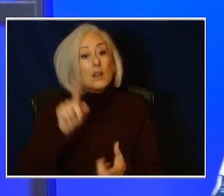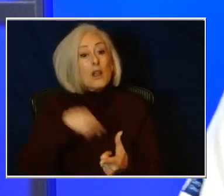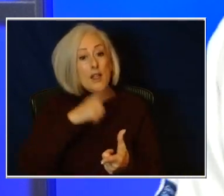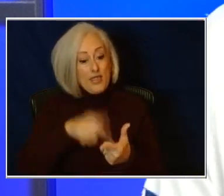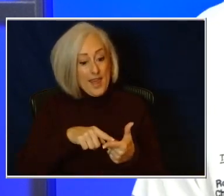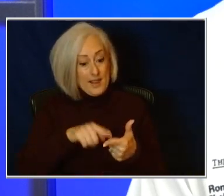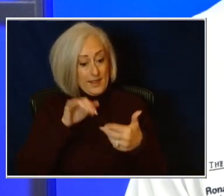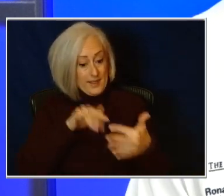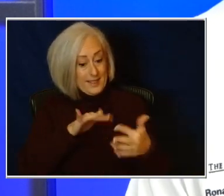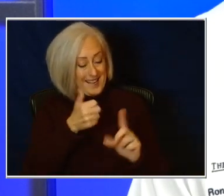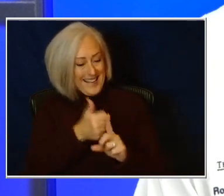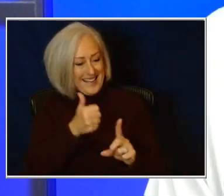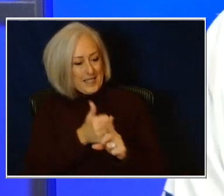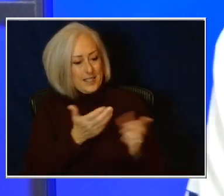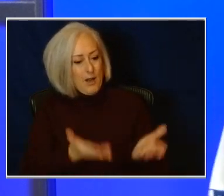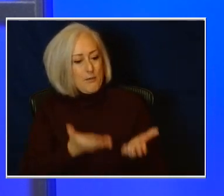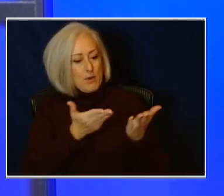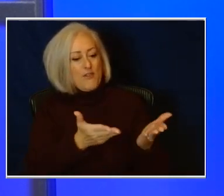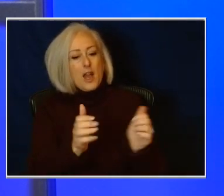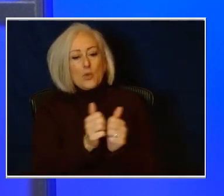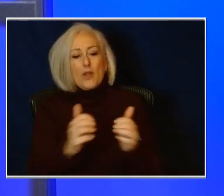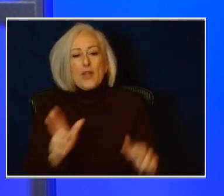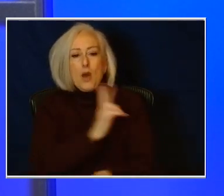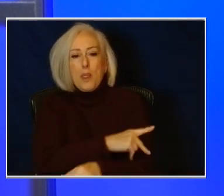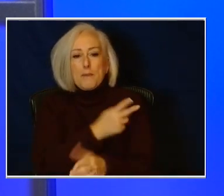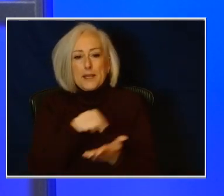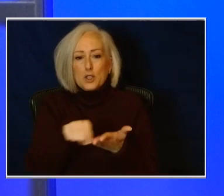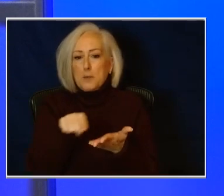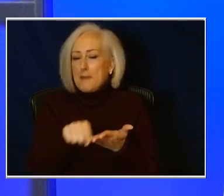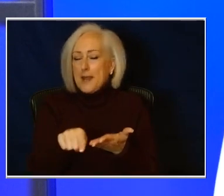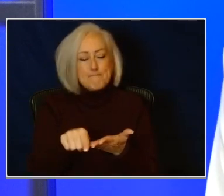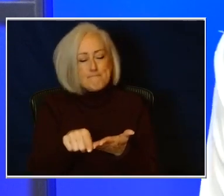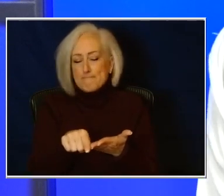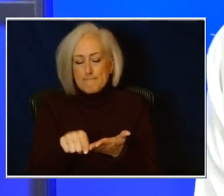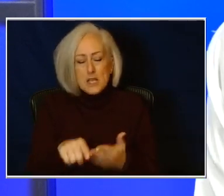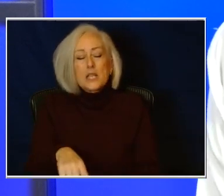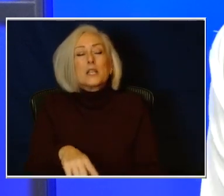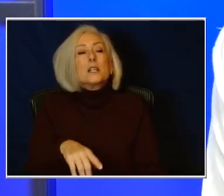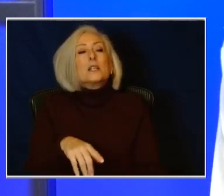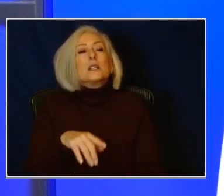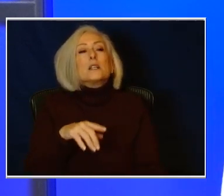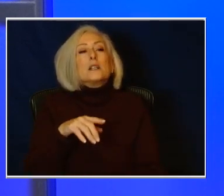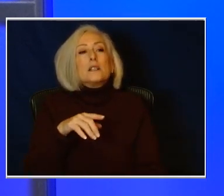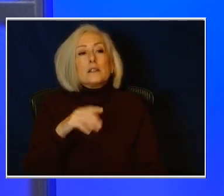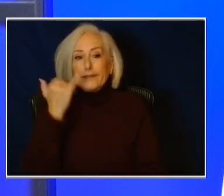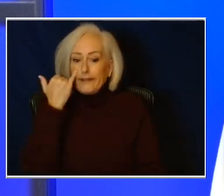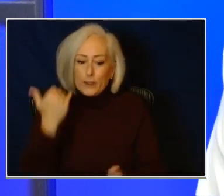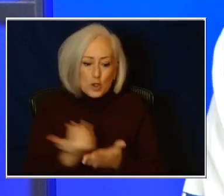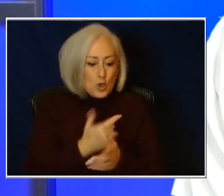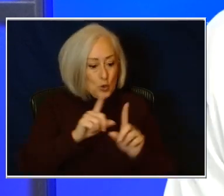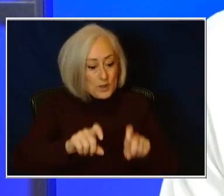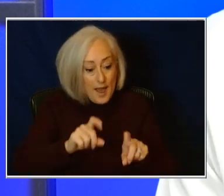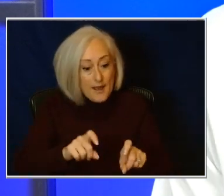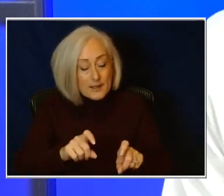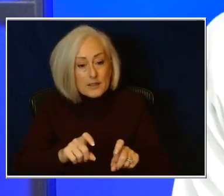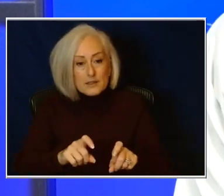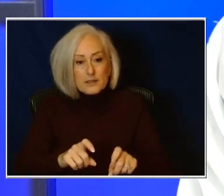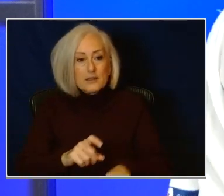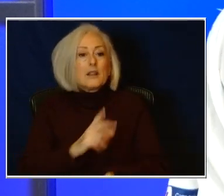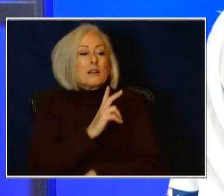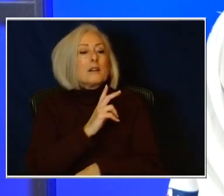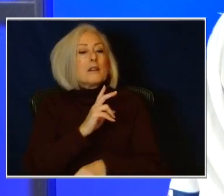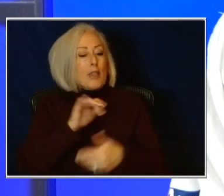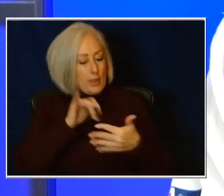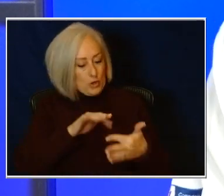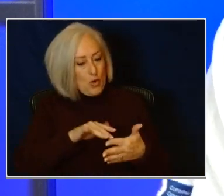and not really the patient have to pay for that. If there's sort of new tests that have to be done, the trial should pay for that. And so research